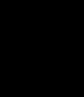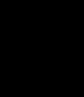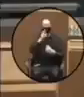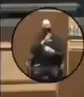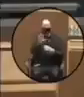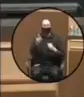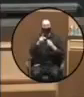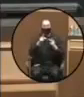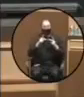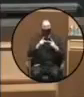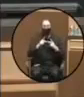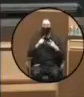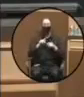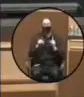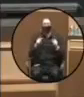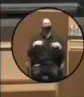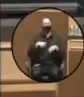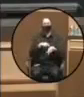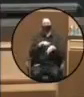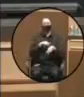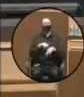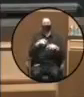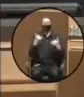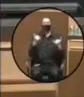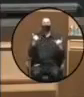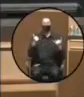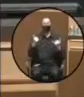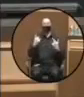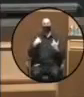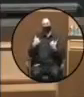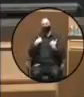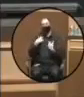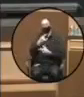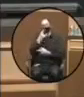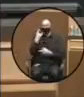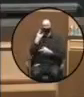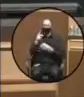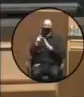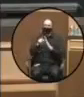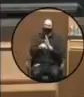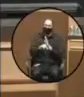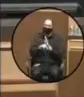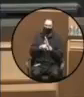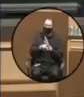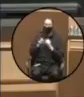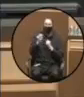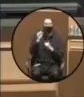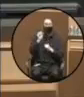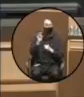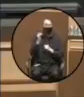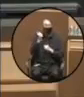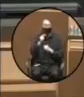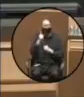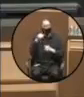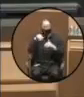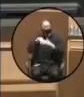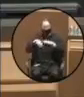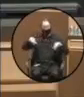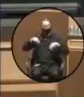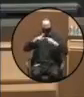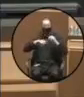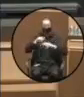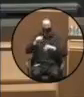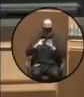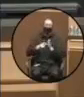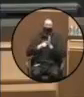masks! At this moment in time, we have a mask policy. Anyone who enters any of our facilities